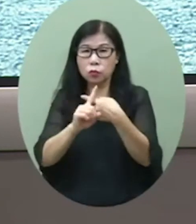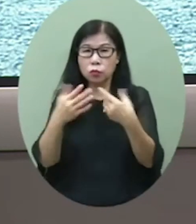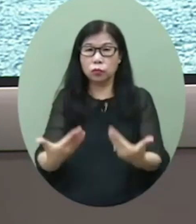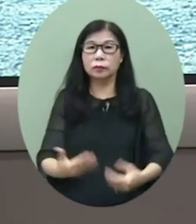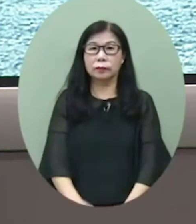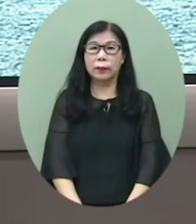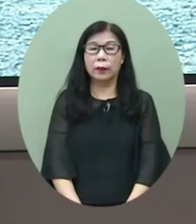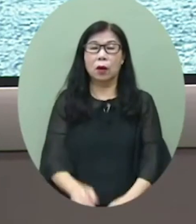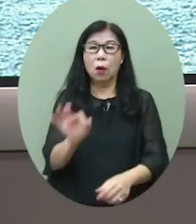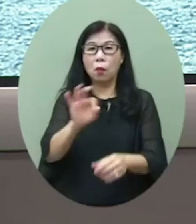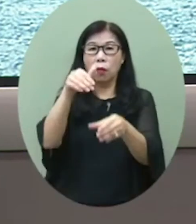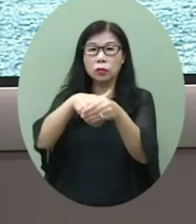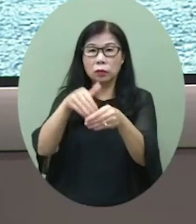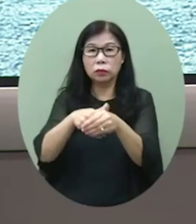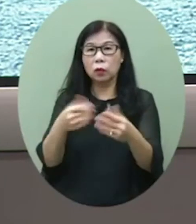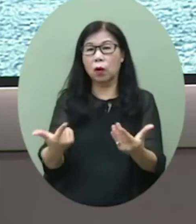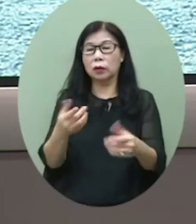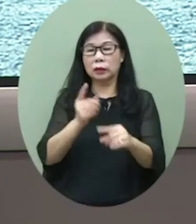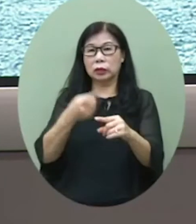to vote, they will have to take this